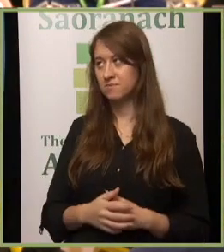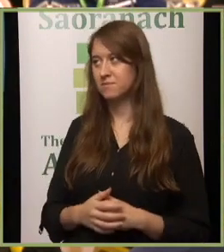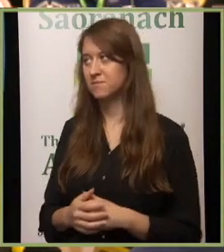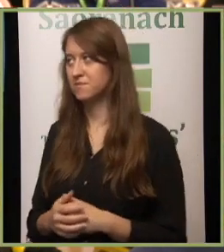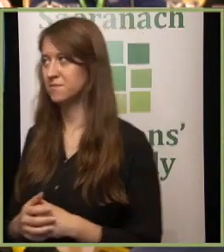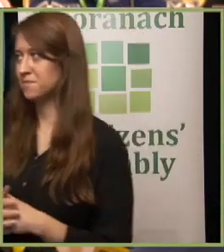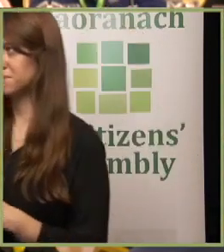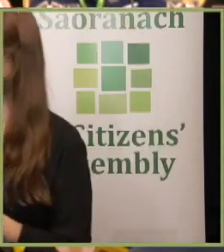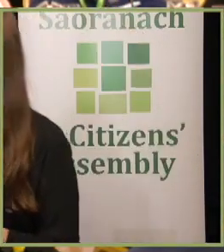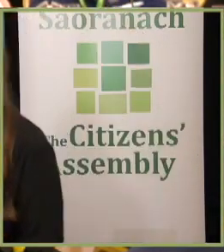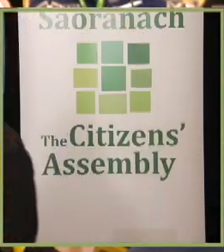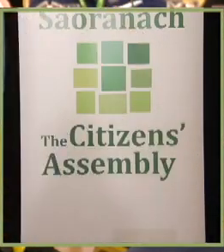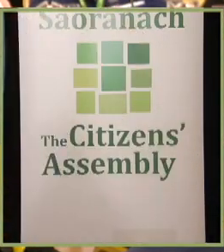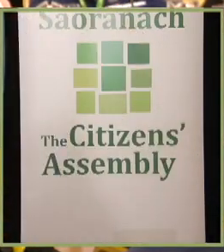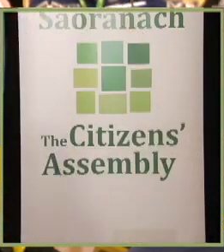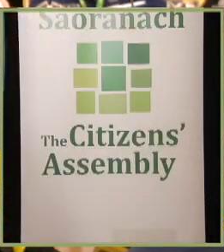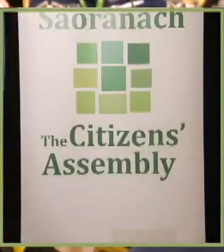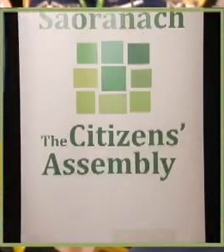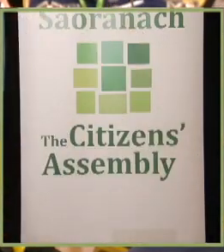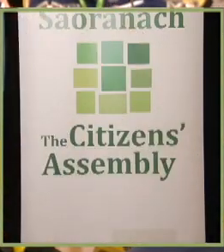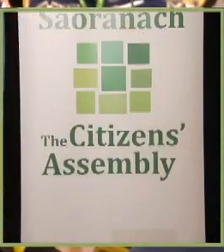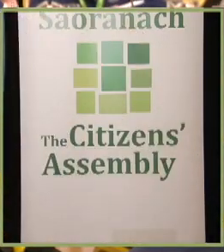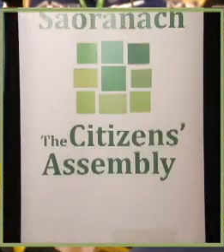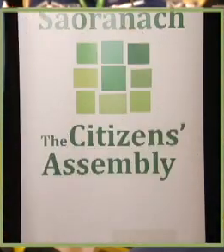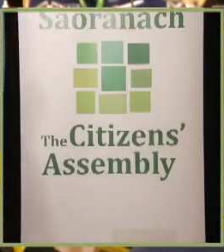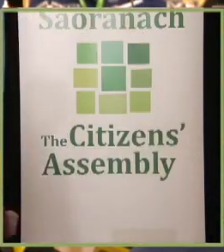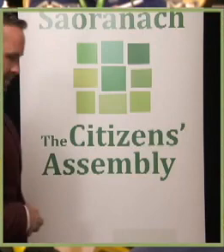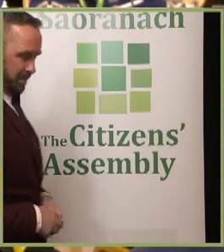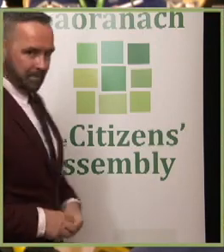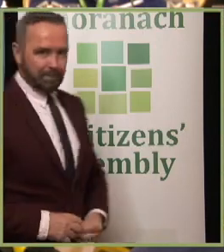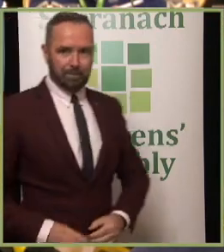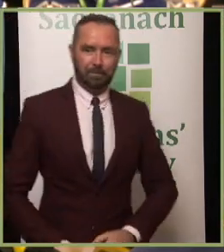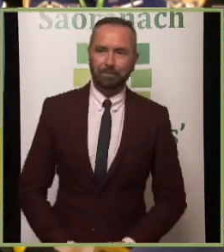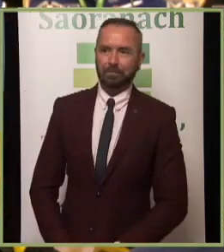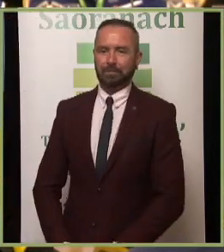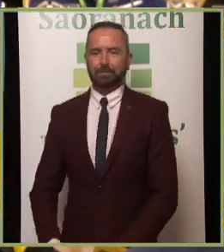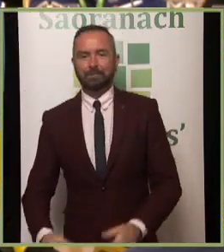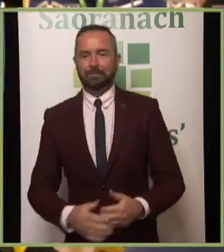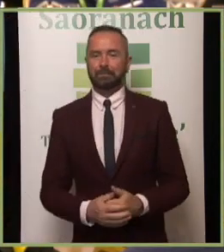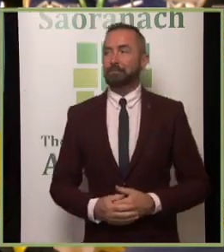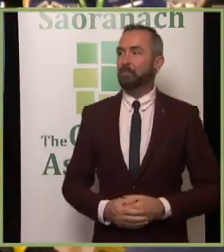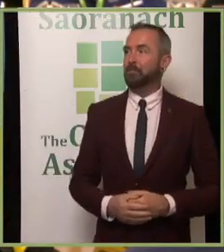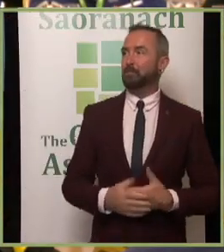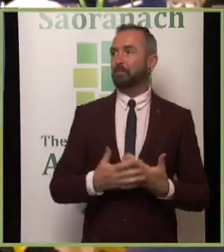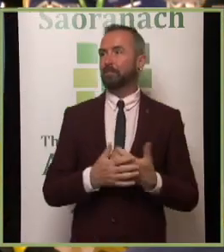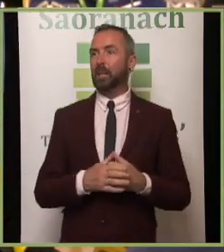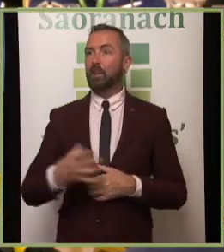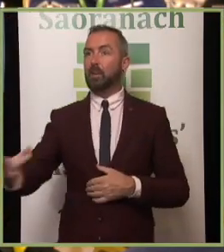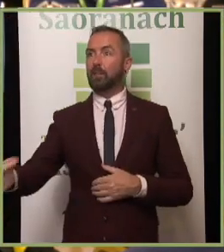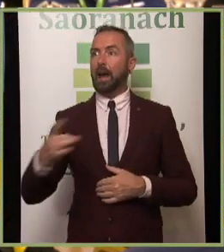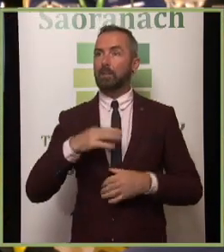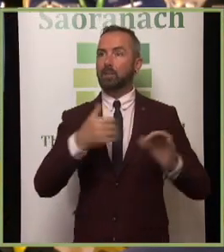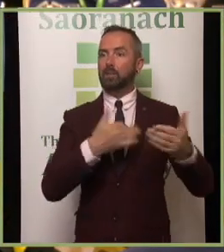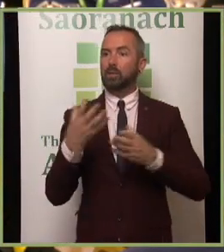drivers to biodiversity loss and impacts are. We've been asked to look at opportunities to develop greater policy coherence and strategic